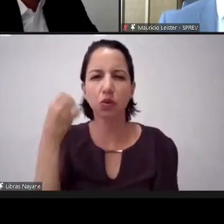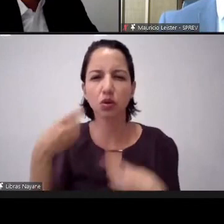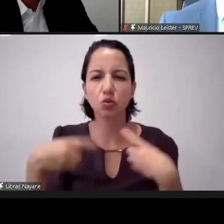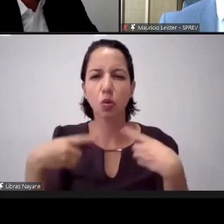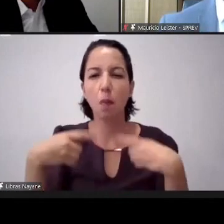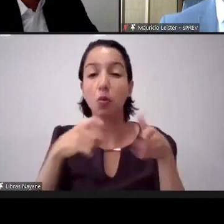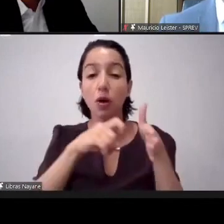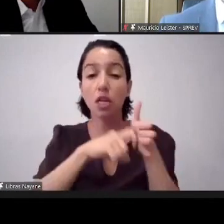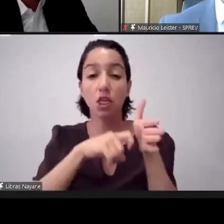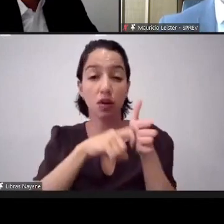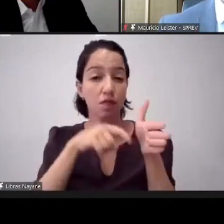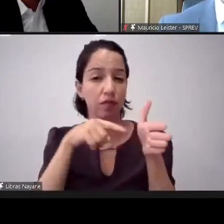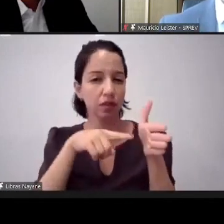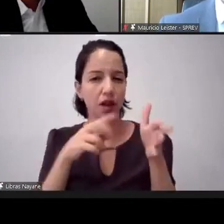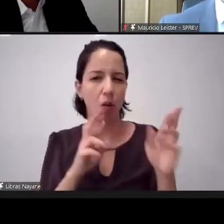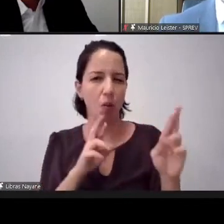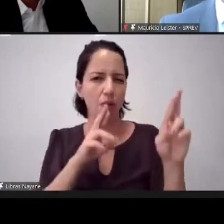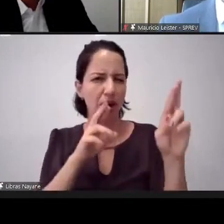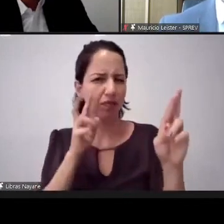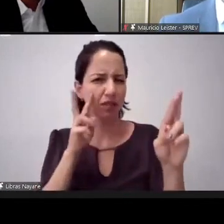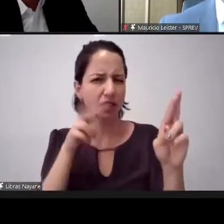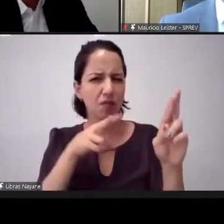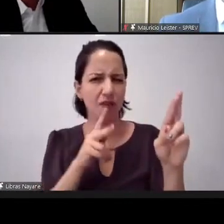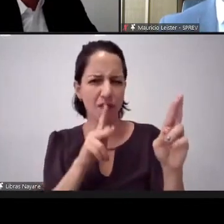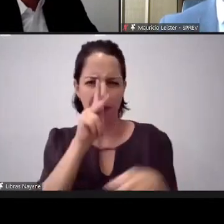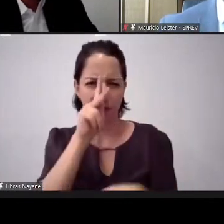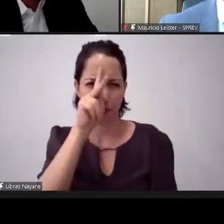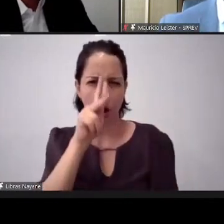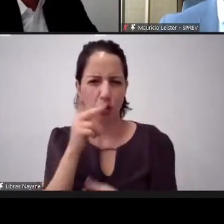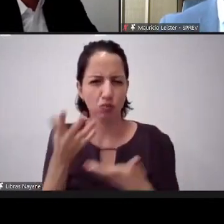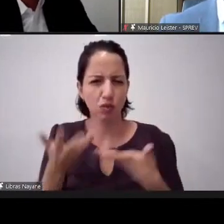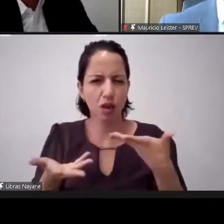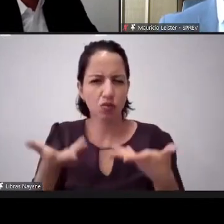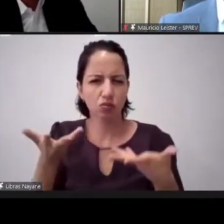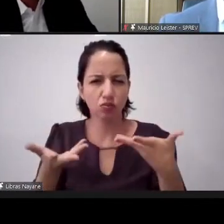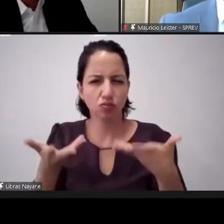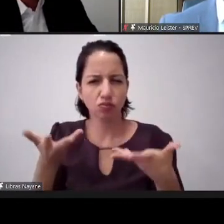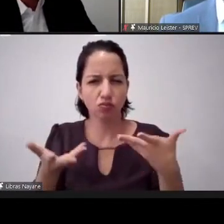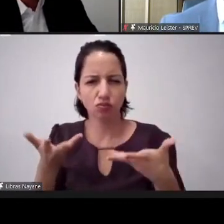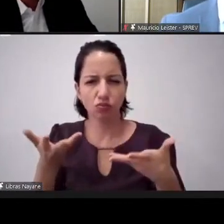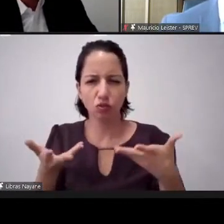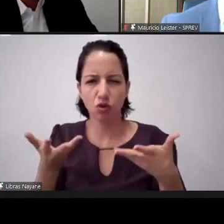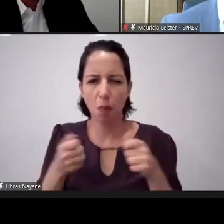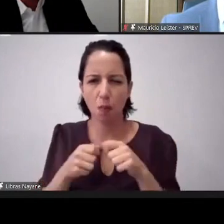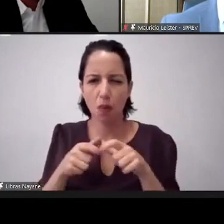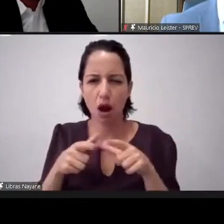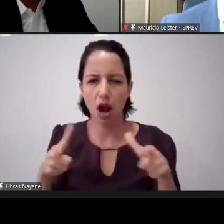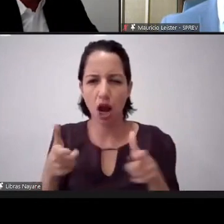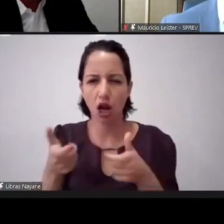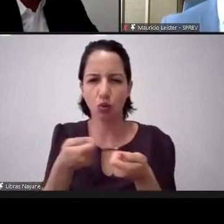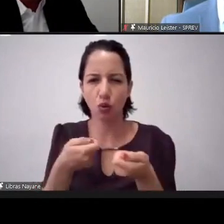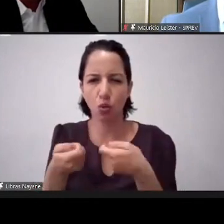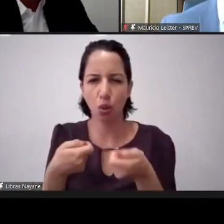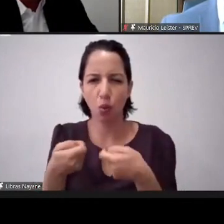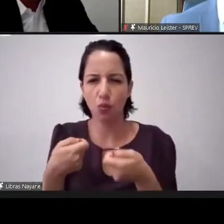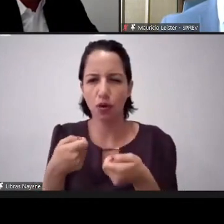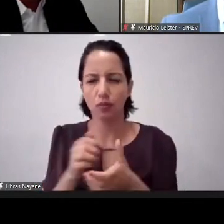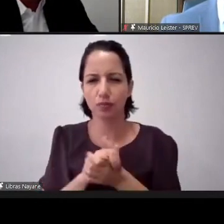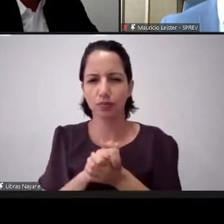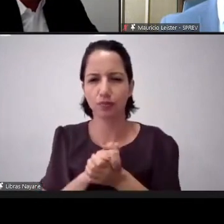to keep a taxation policies that is forecastable and